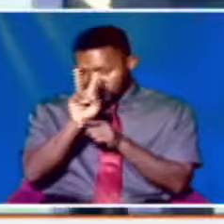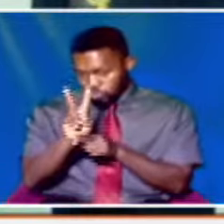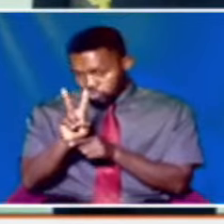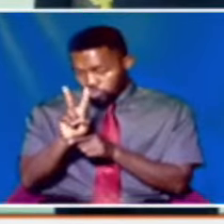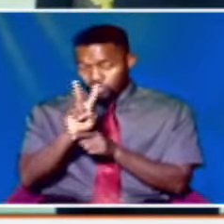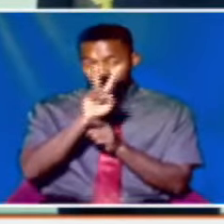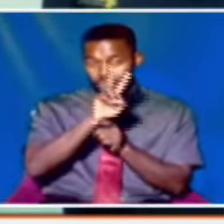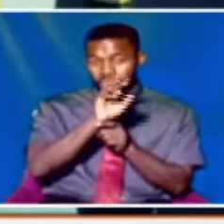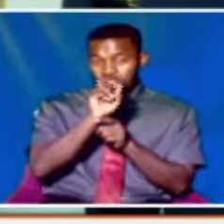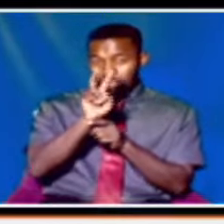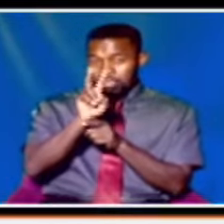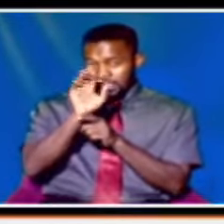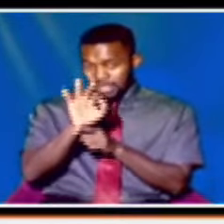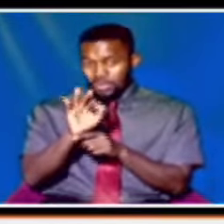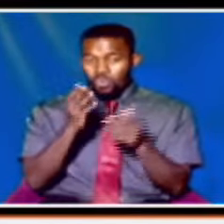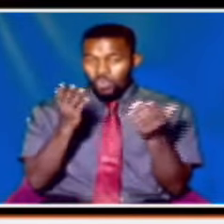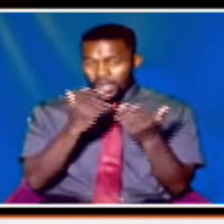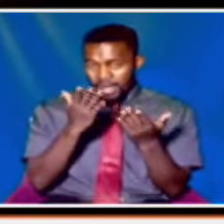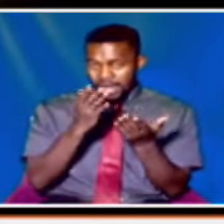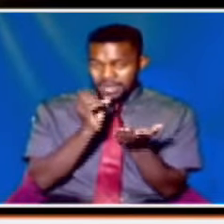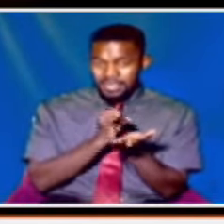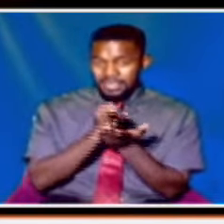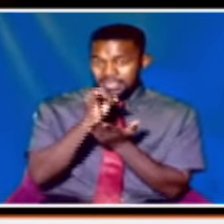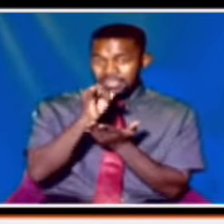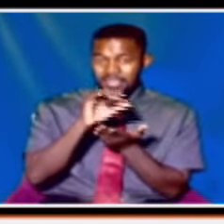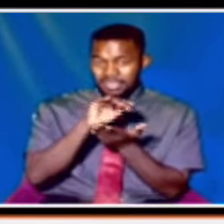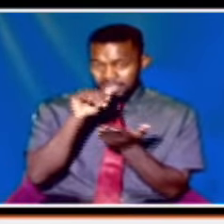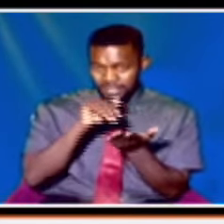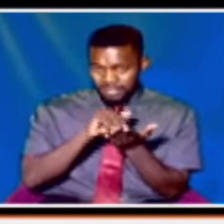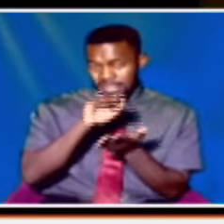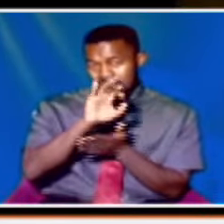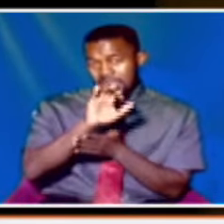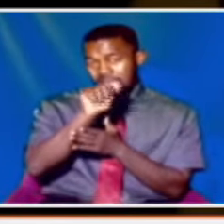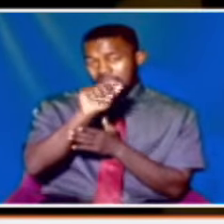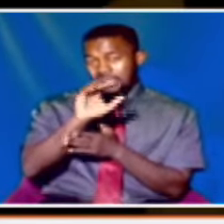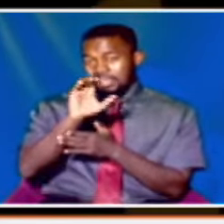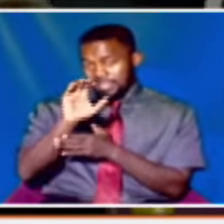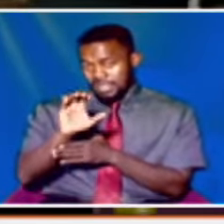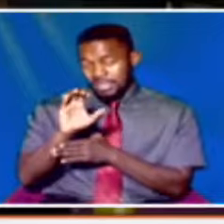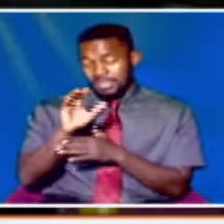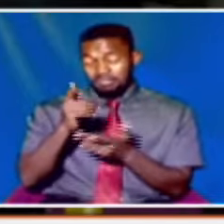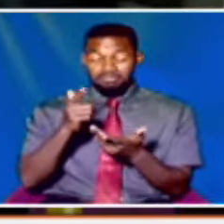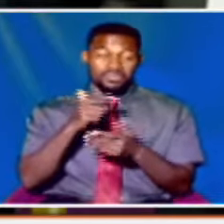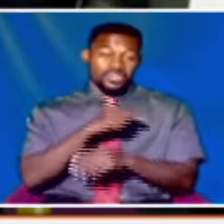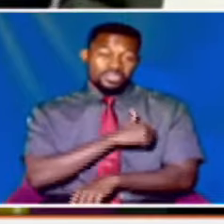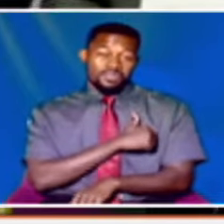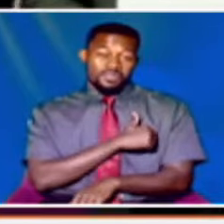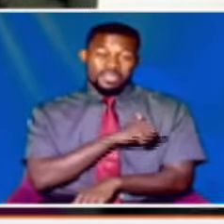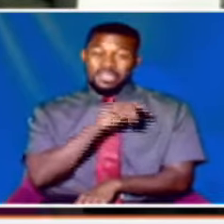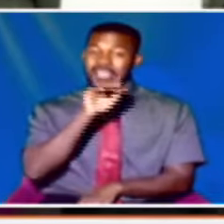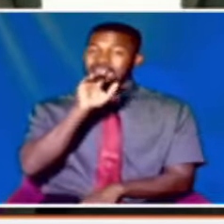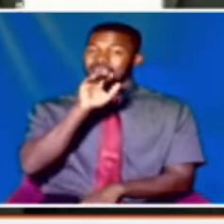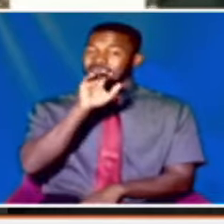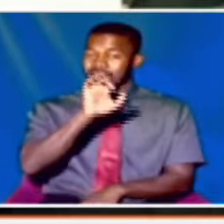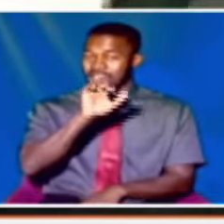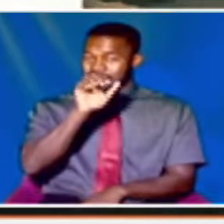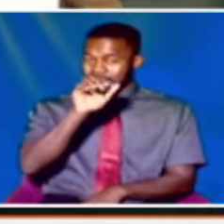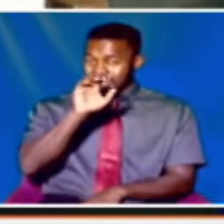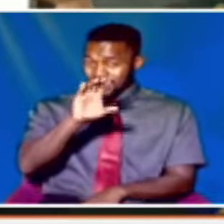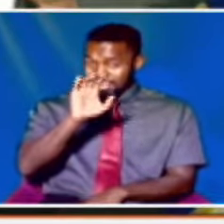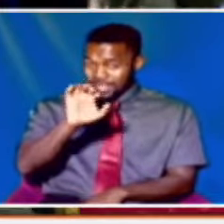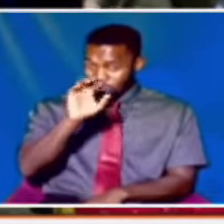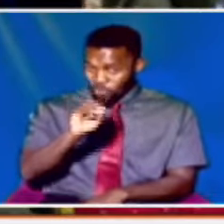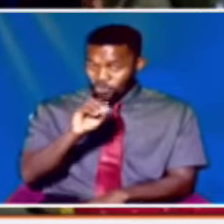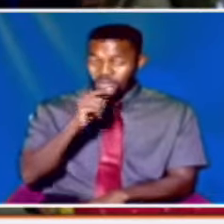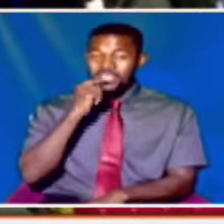2022-2023 at the Integrity Center, Ethics and Anti-Corruption Commission (EACC) Chief Executive Officer Talib Mubarak said